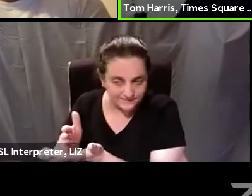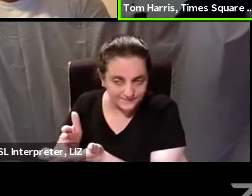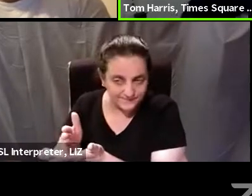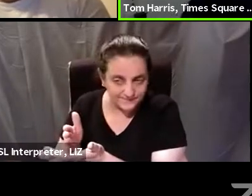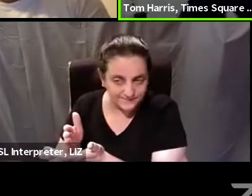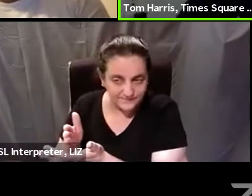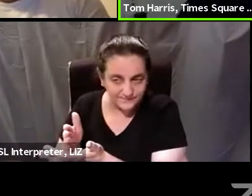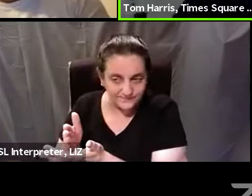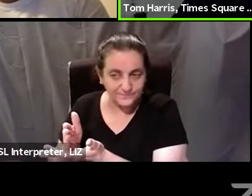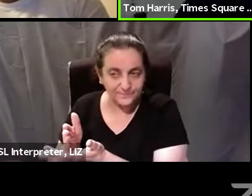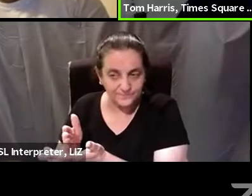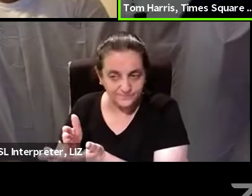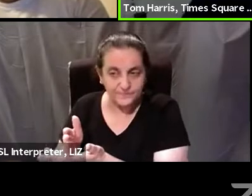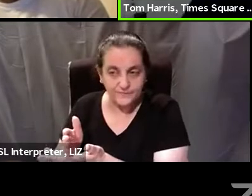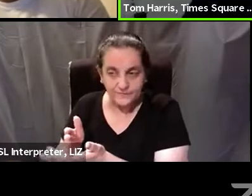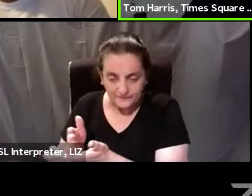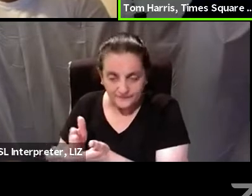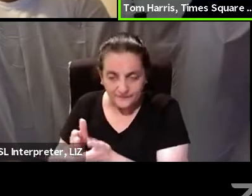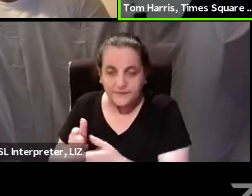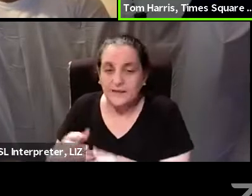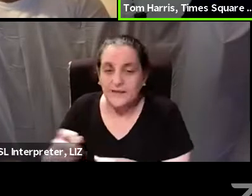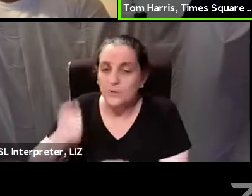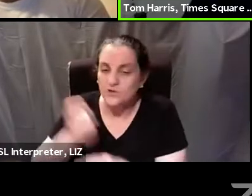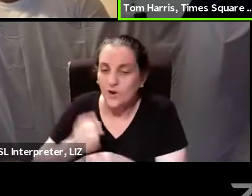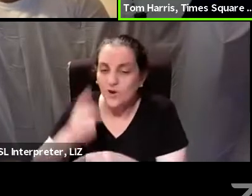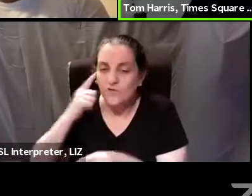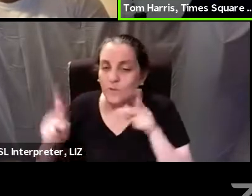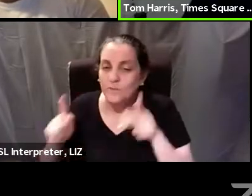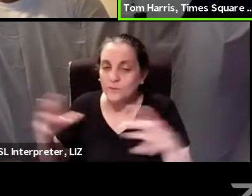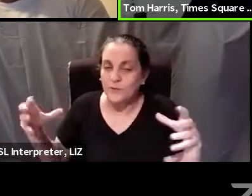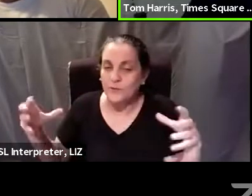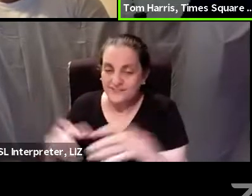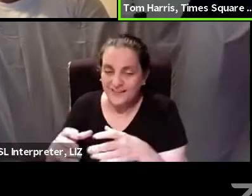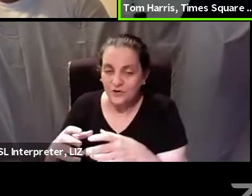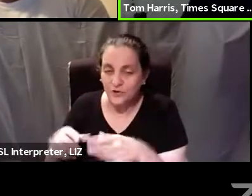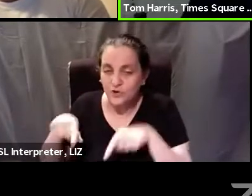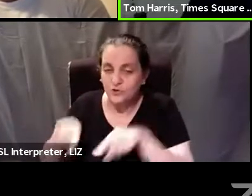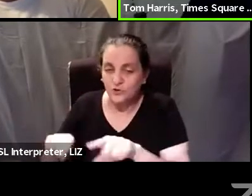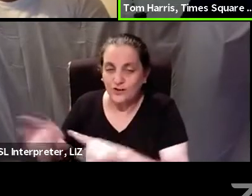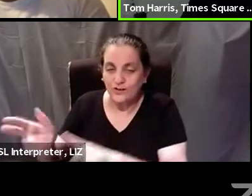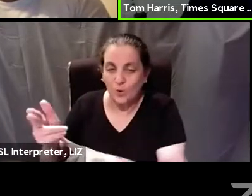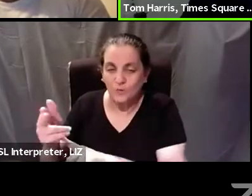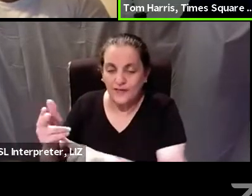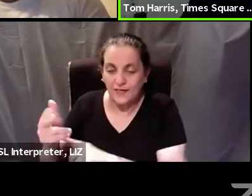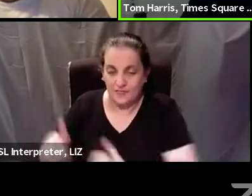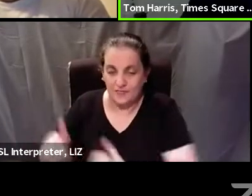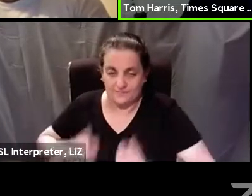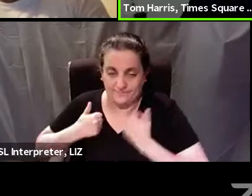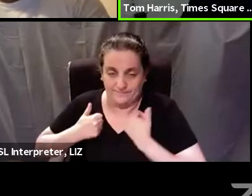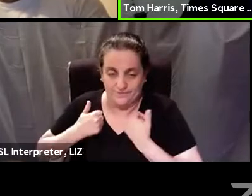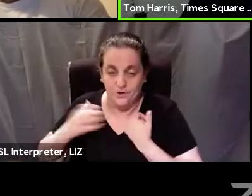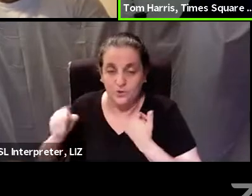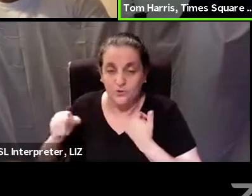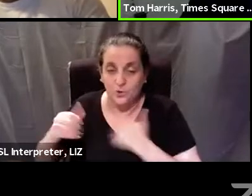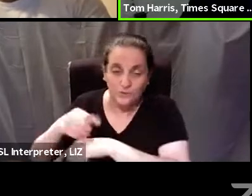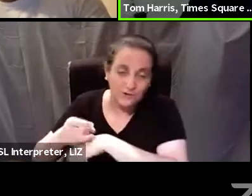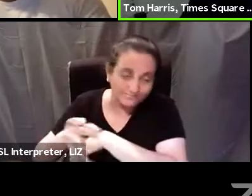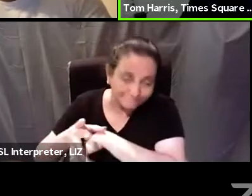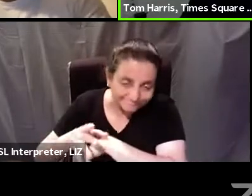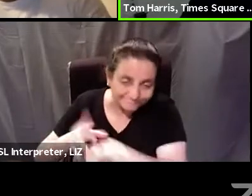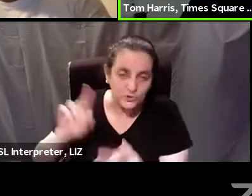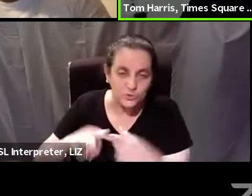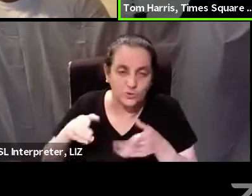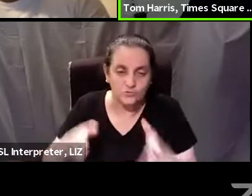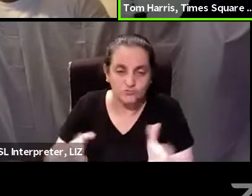get together within the hotels and offer services. So they were put on the street.